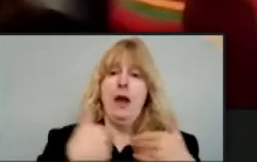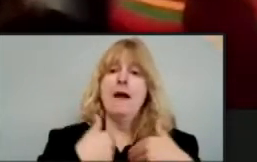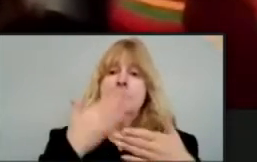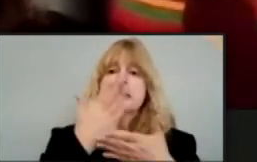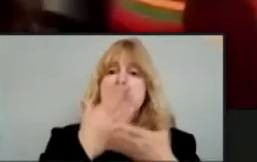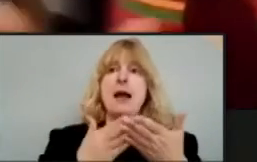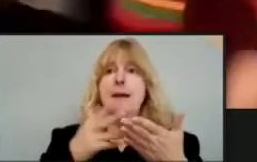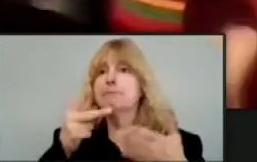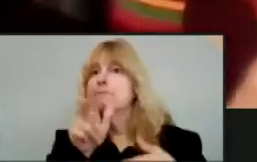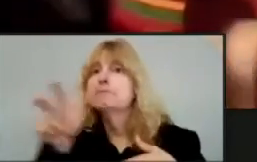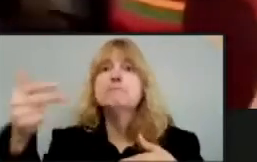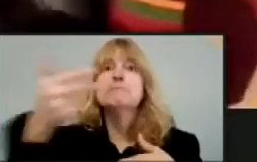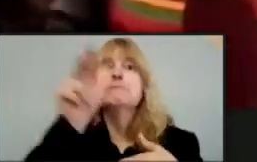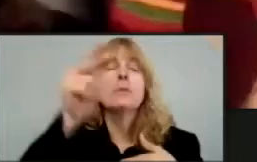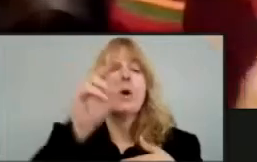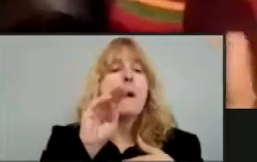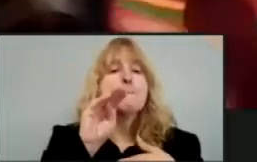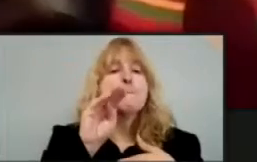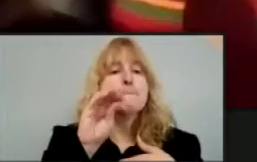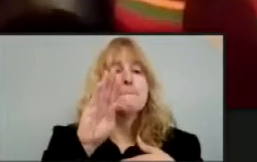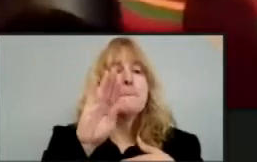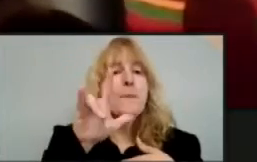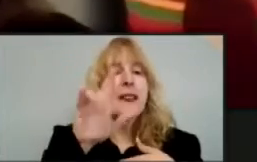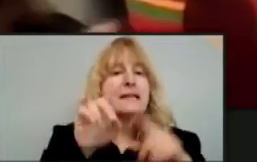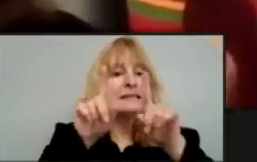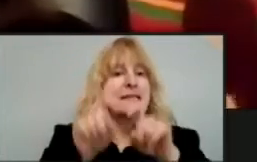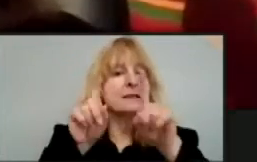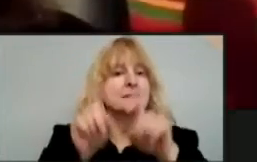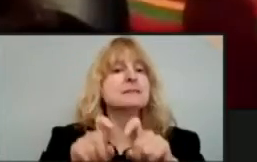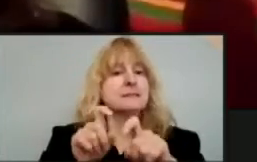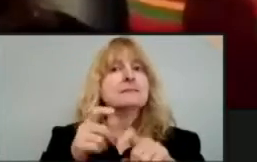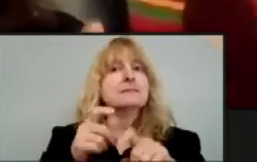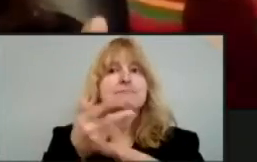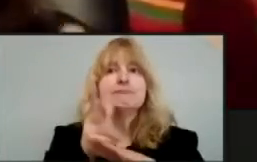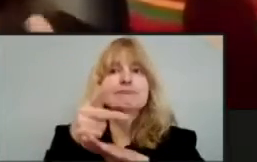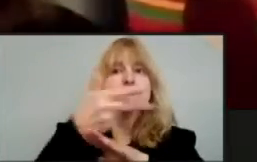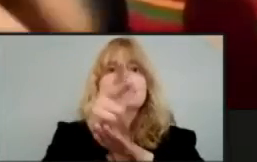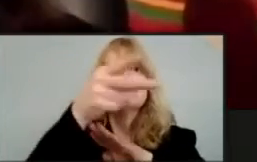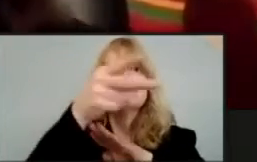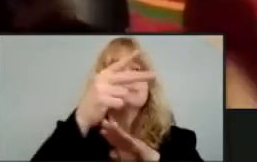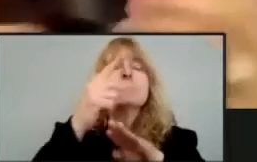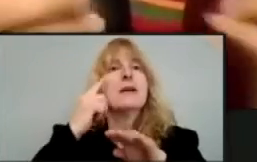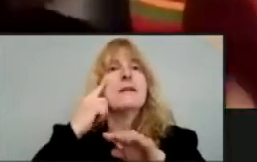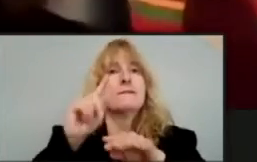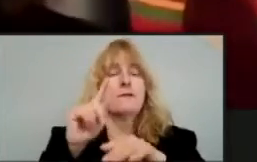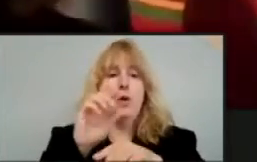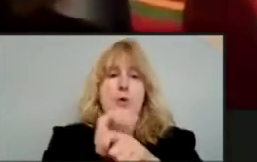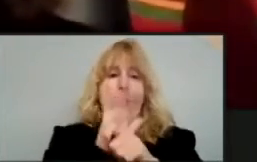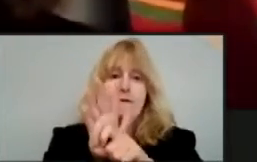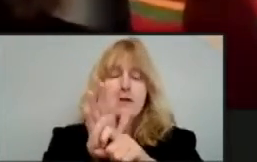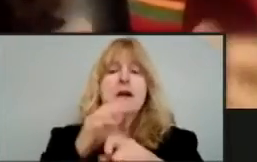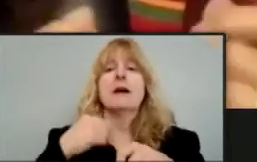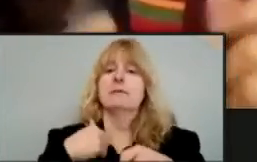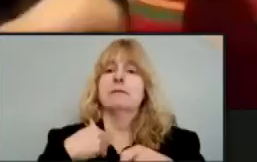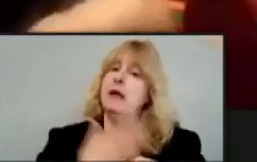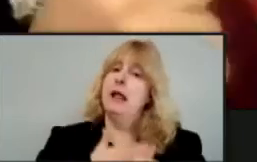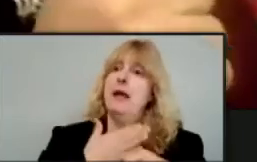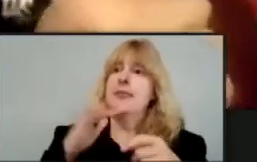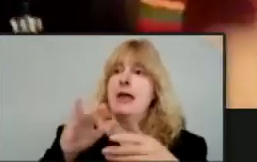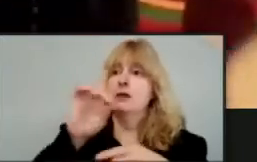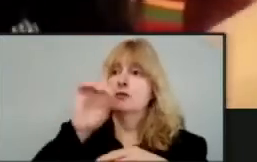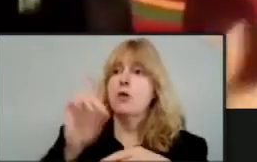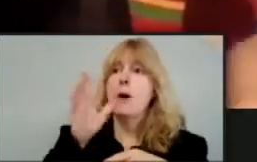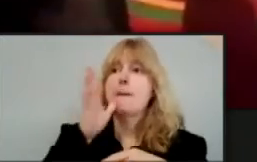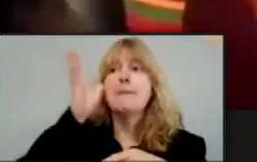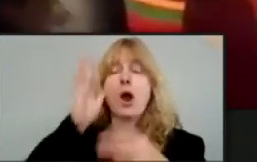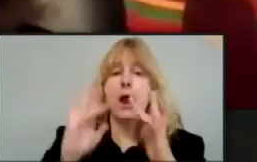COVID. And I'm really delighted to share that Detroit Parent Network helps to work in the Wayne Health COVID313